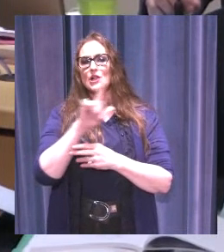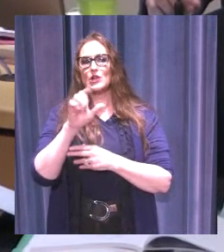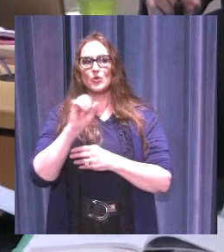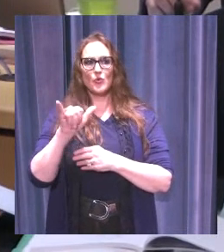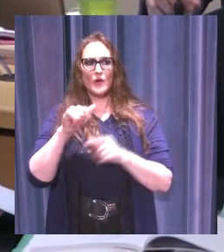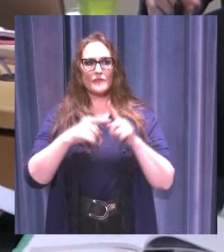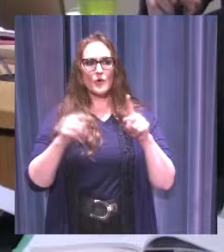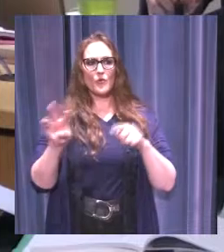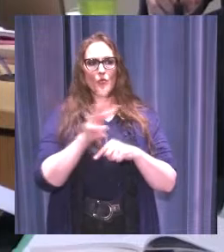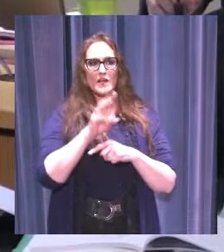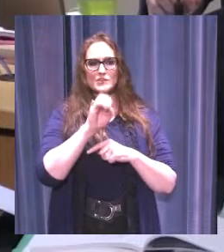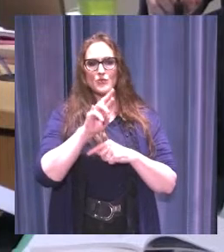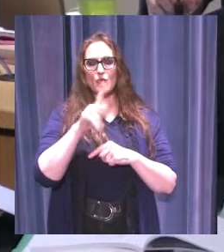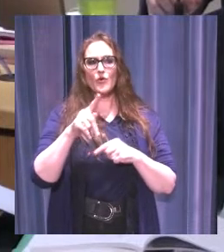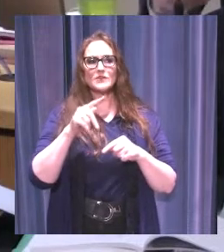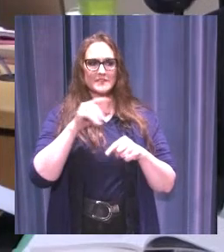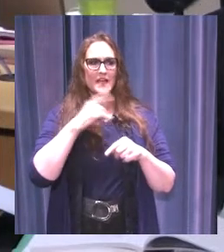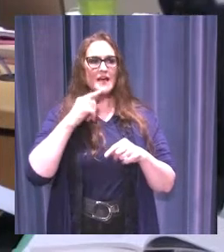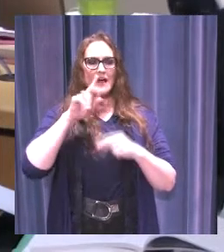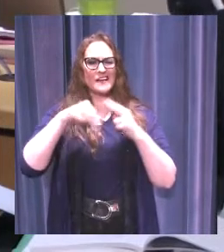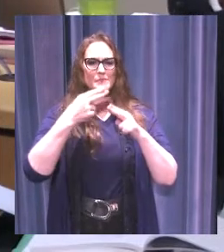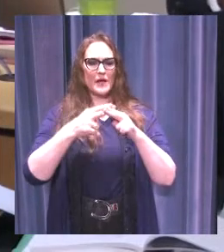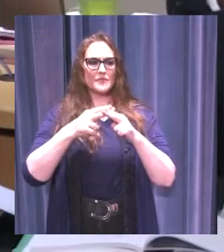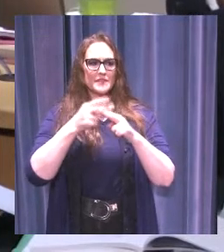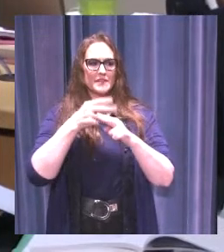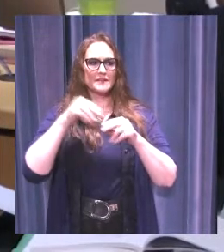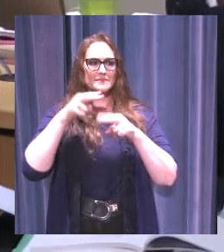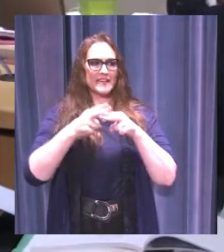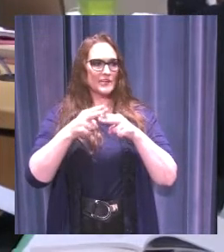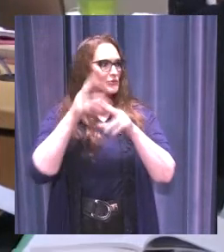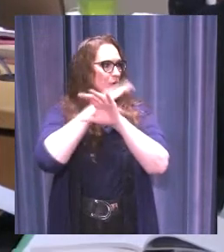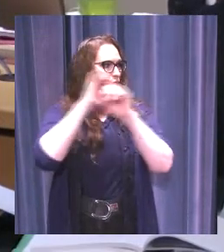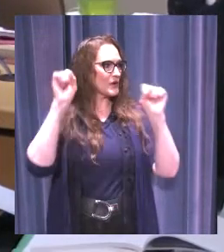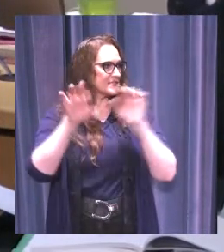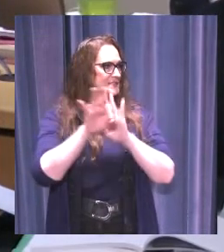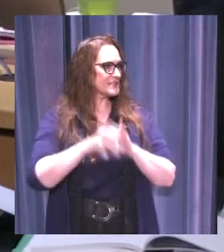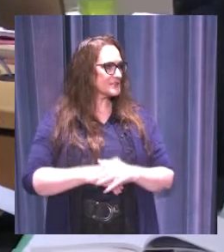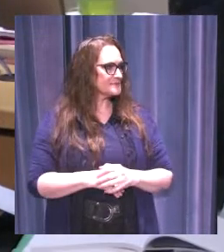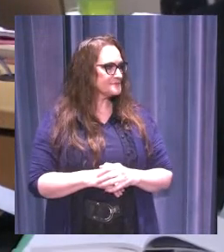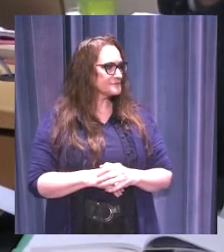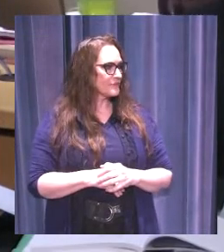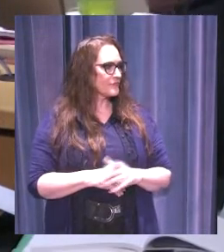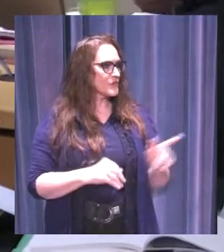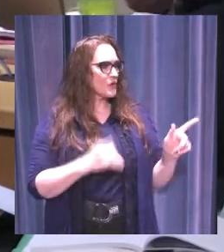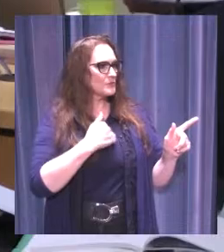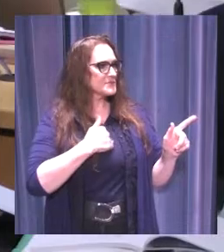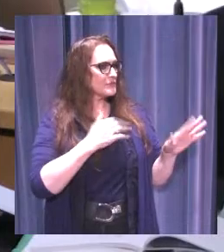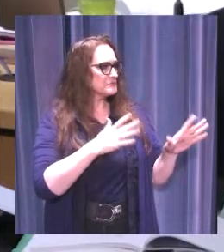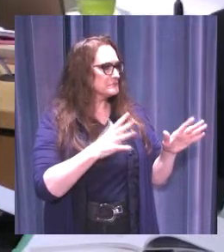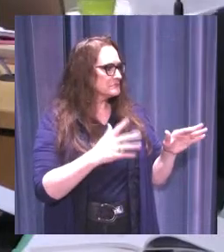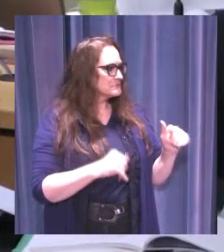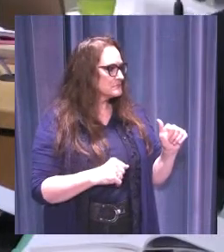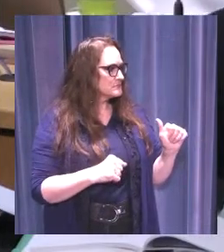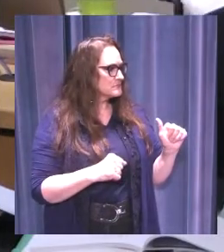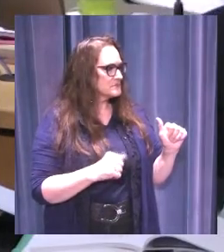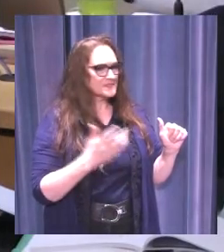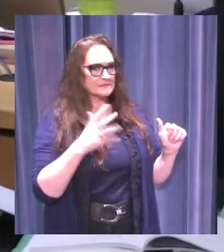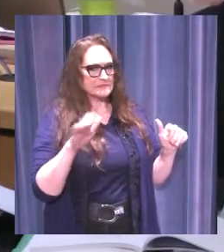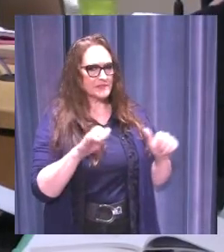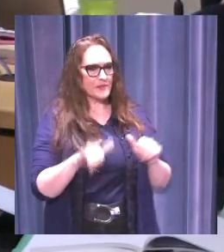Street on the interim president candidate selection. Is that what? You guys pulled it. Oh, I'm sorry.